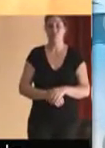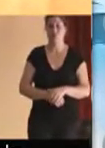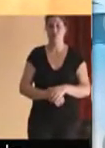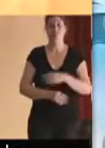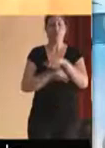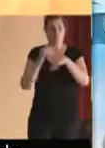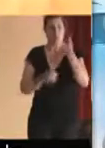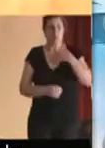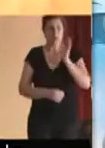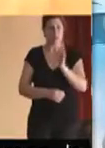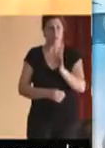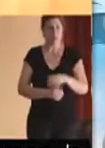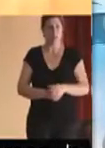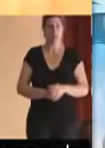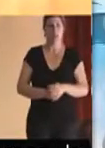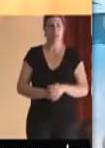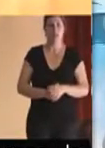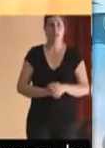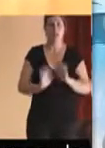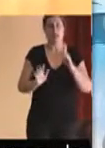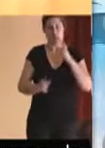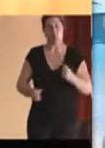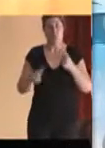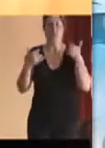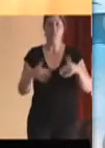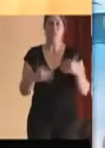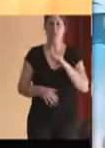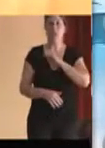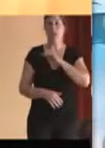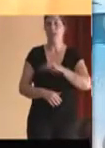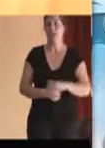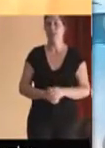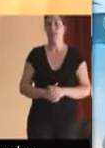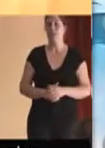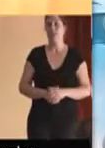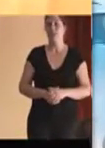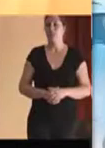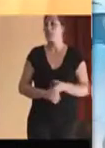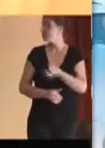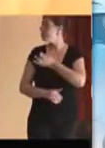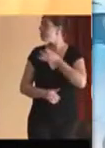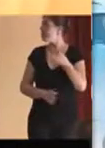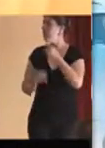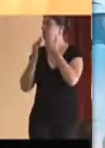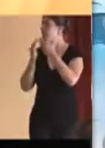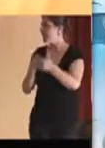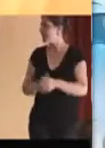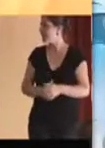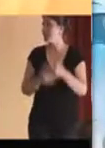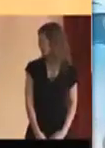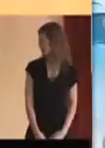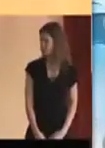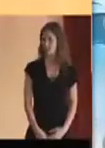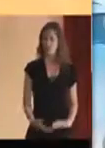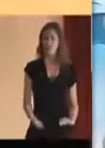yet. We have this and it works, but of course it is very costly. Well, thank you very much